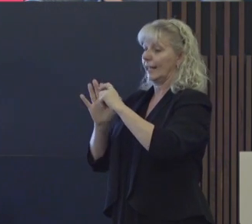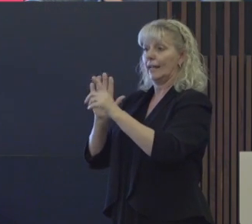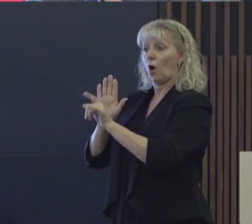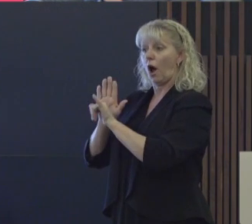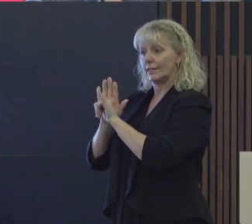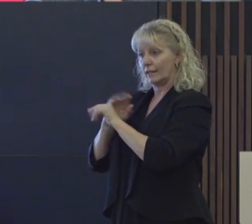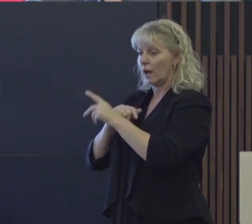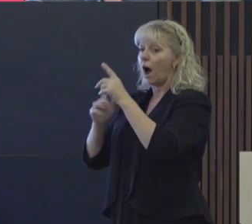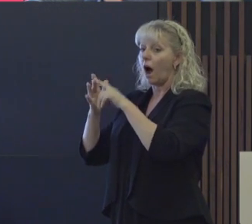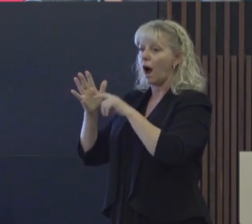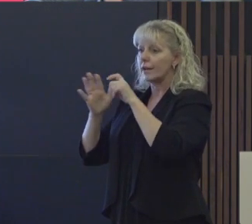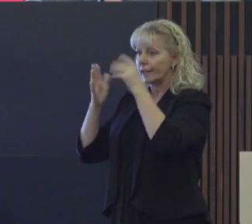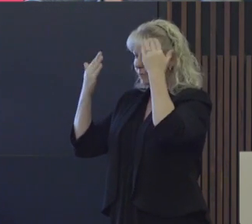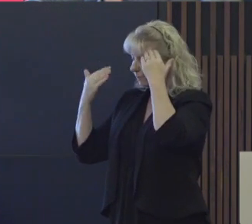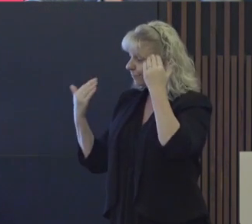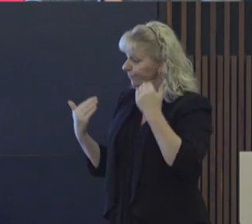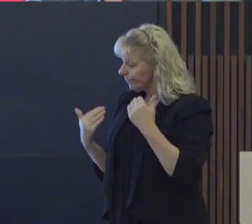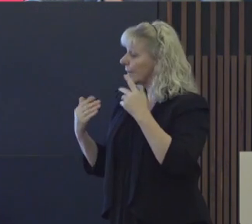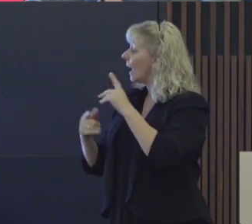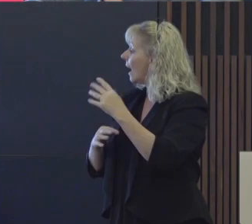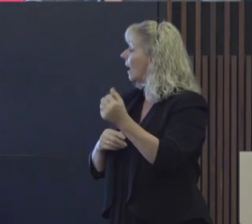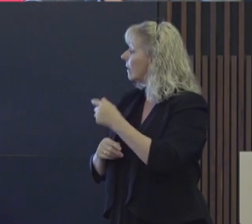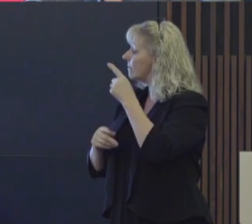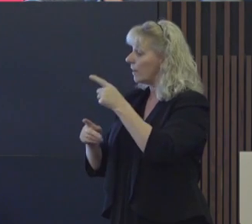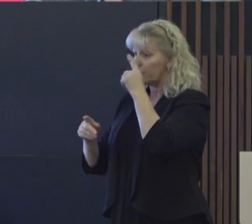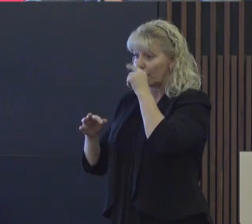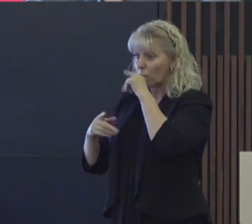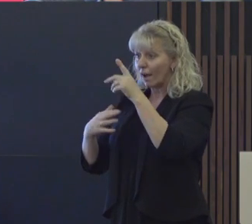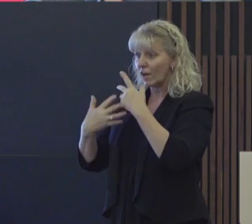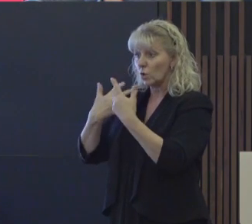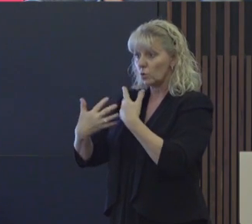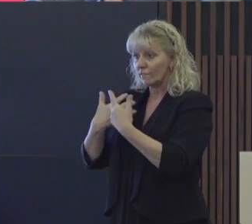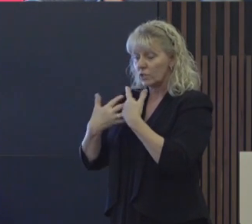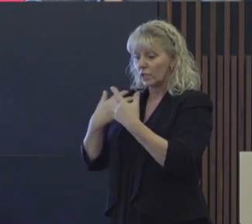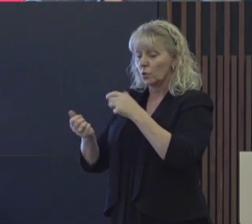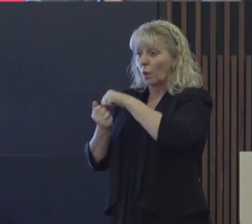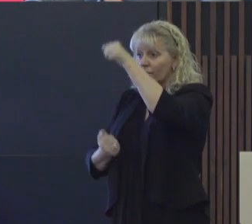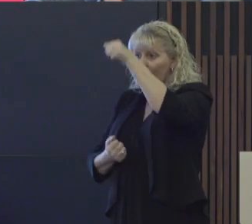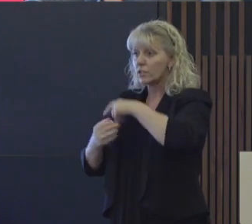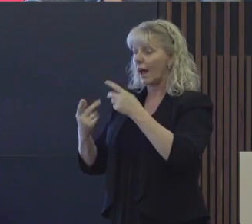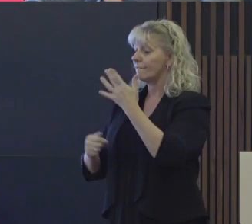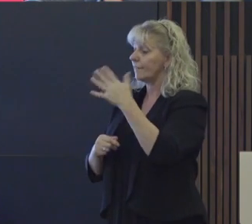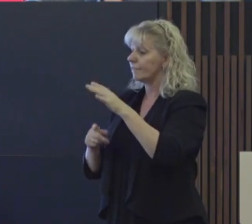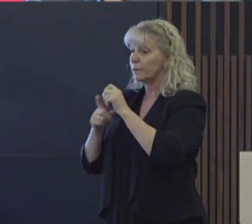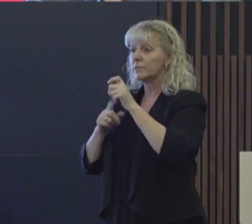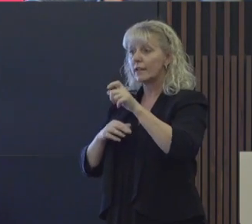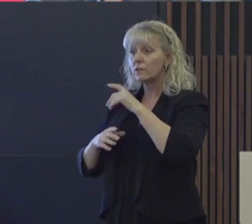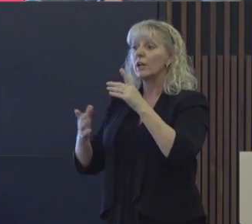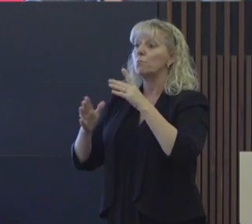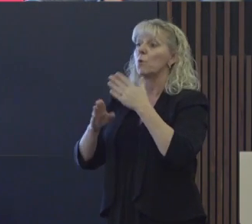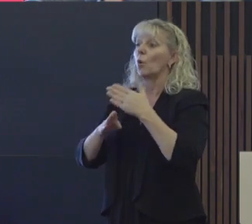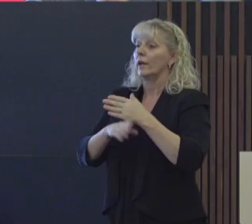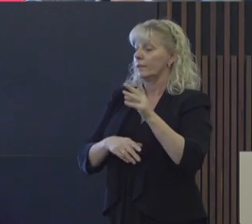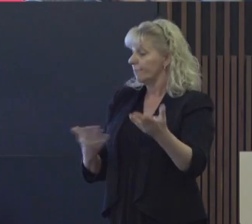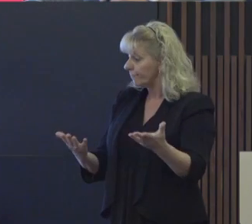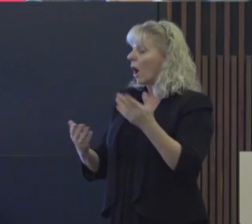rates of employment, but people with university qualifications are about 50% employed. That's people with disabilities.